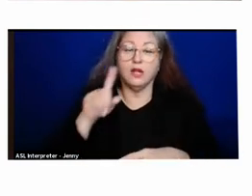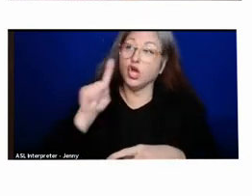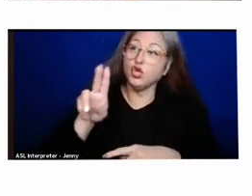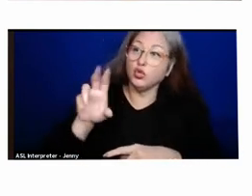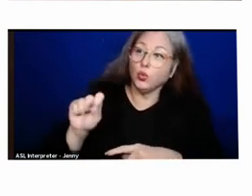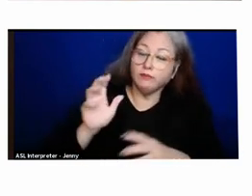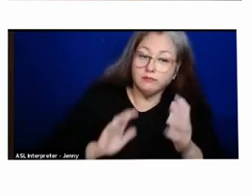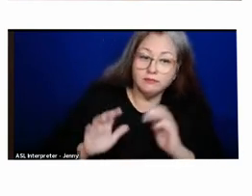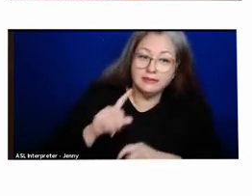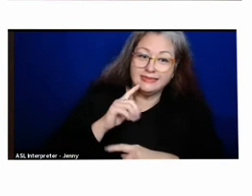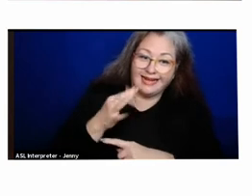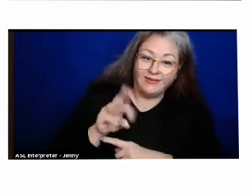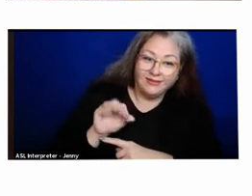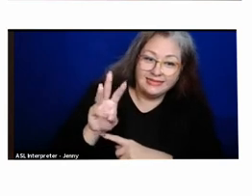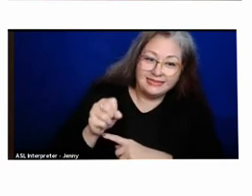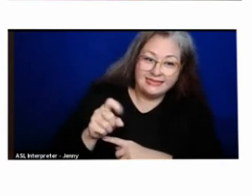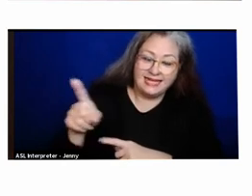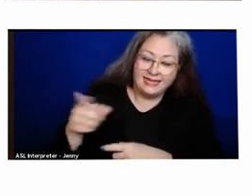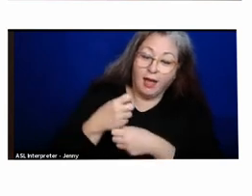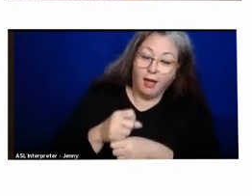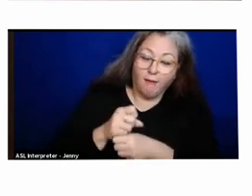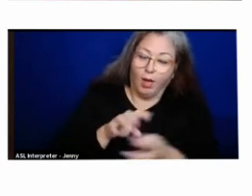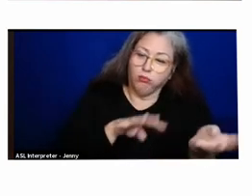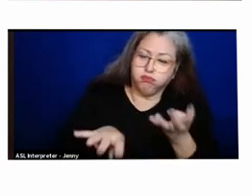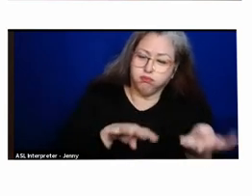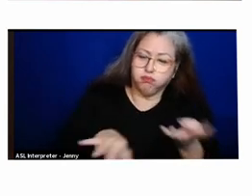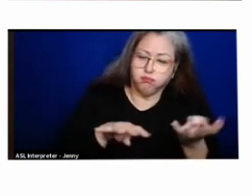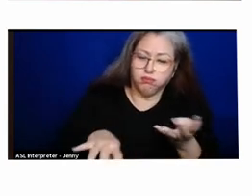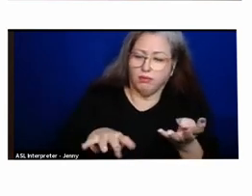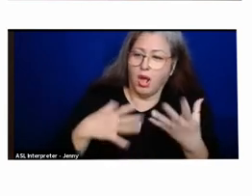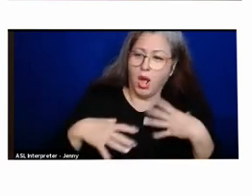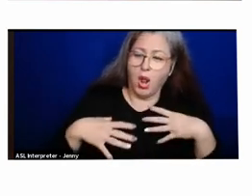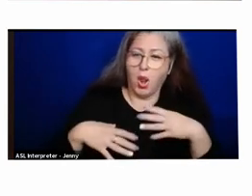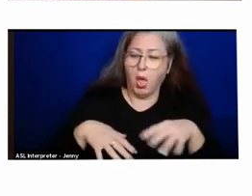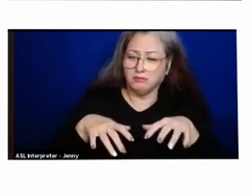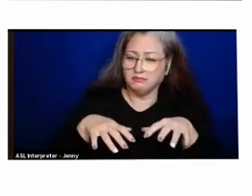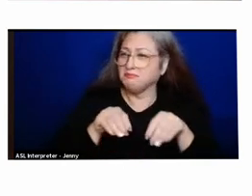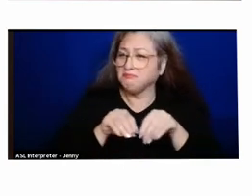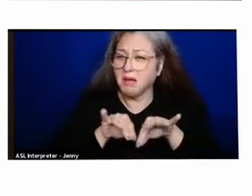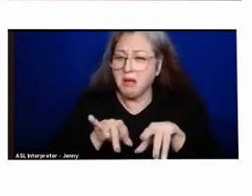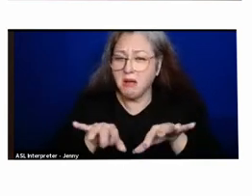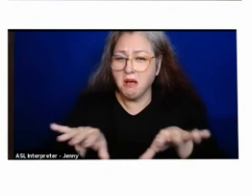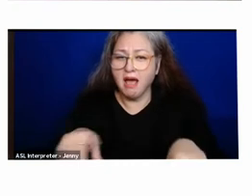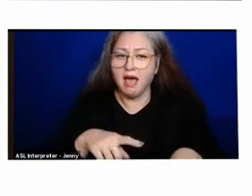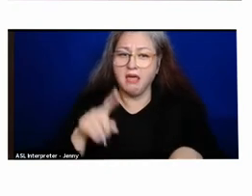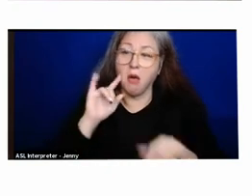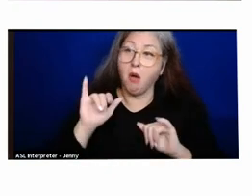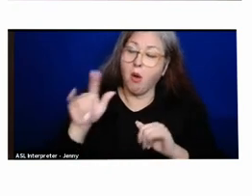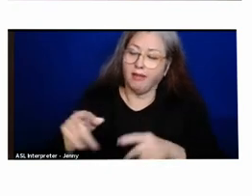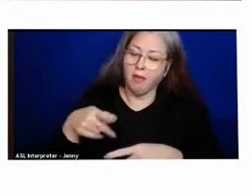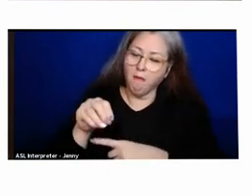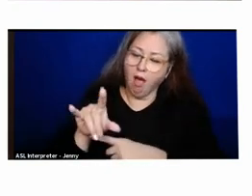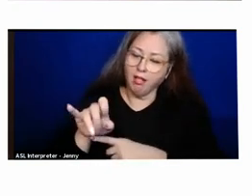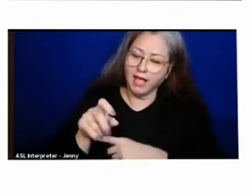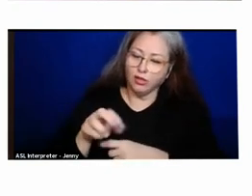new man-made materials such as polyester. Disposability was marketed to United States citizens as convenient, targeting the